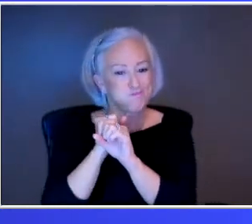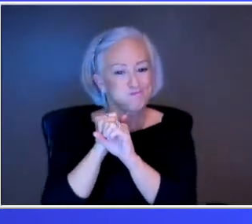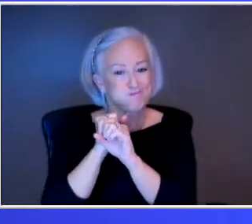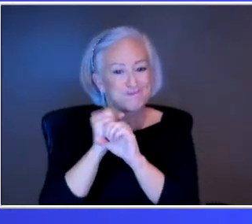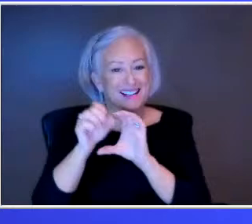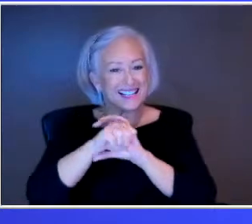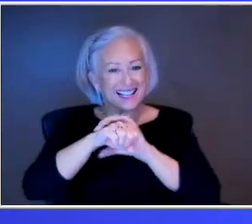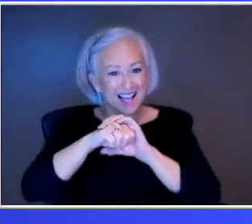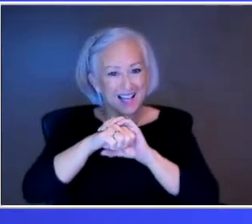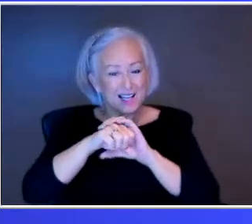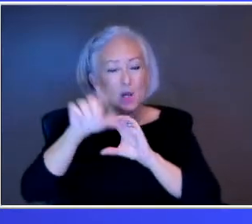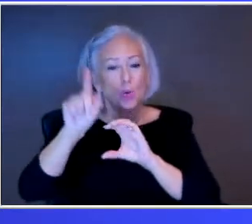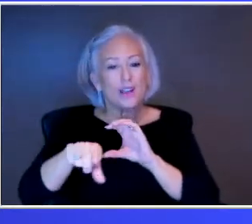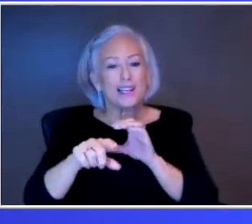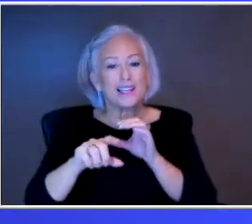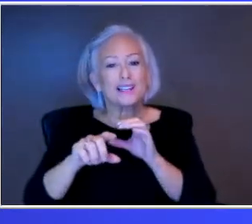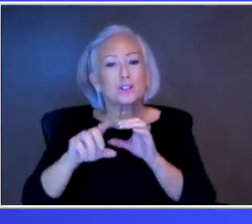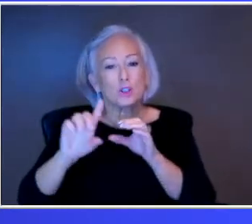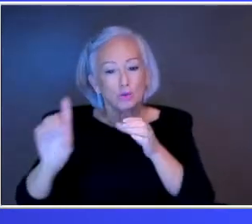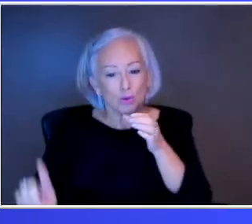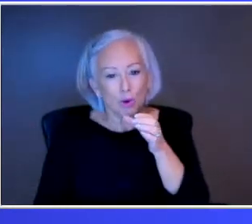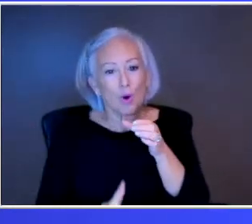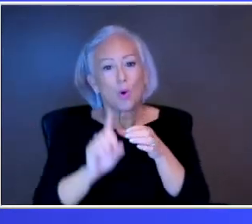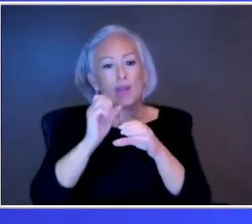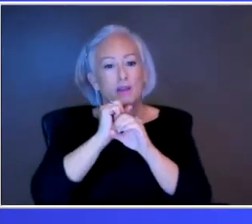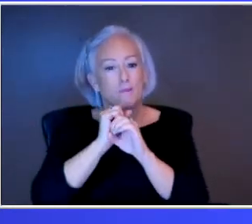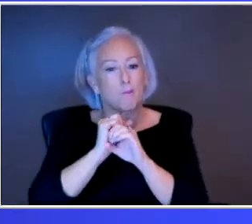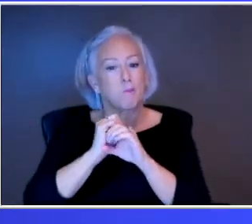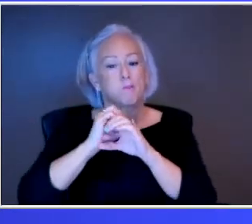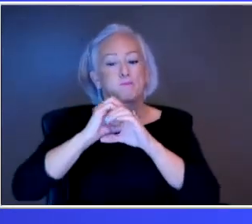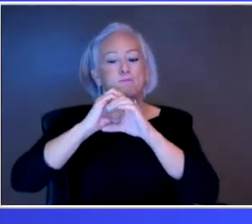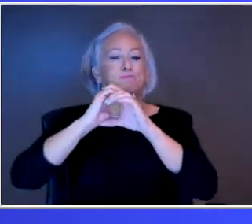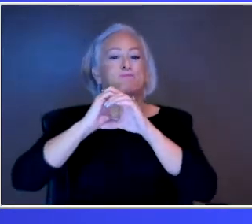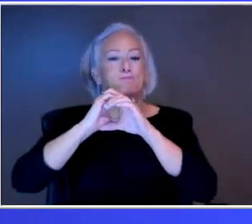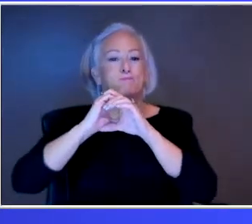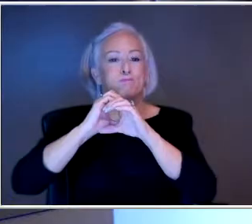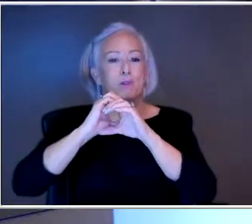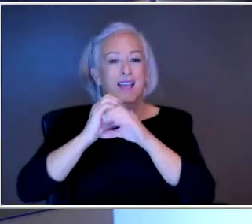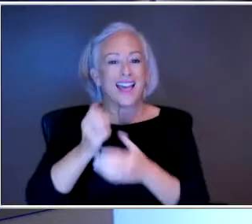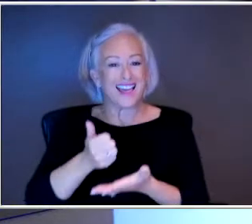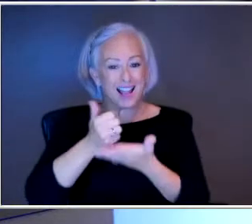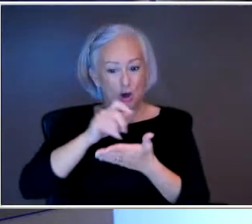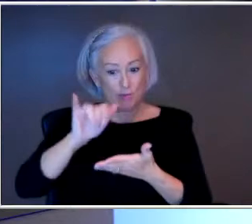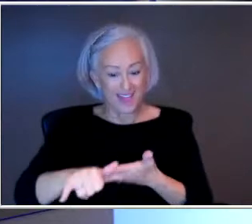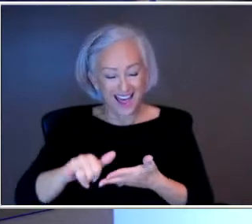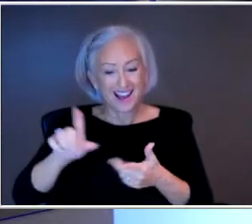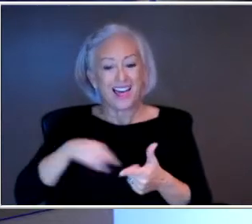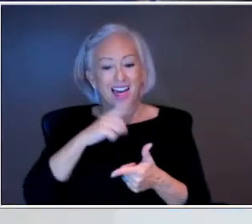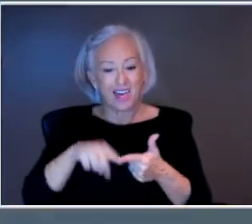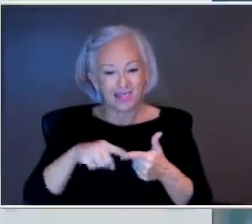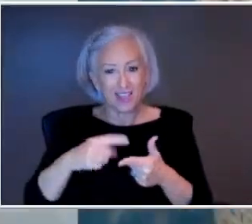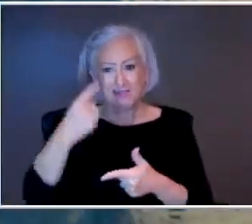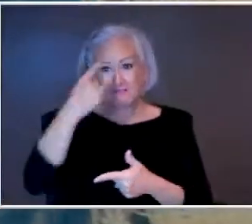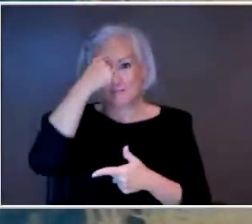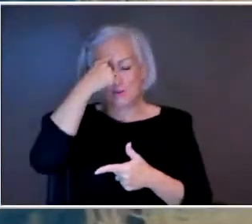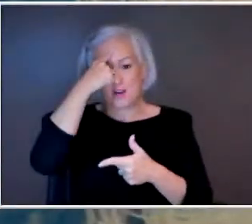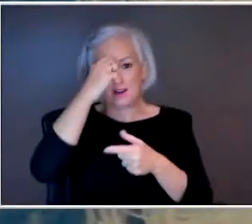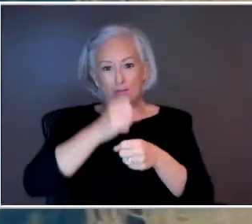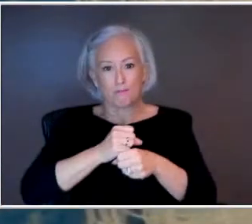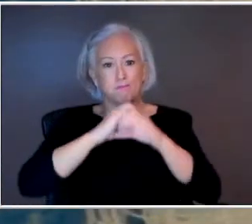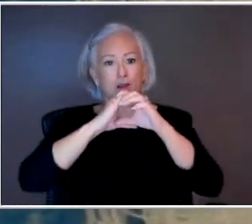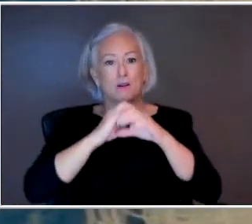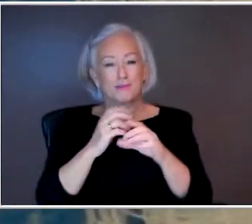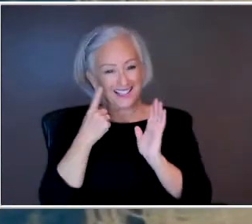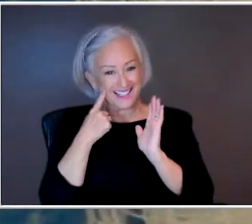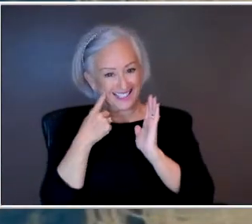blood vessel in the brain where the obstruction was. So we had to fix two sites in a timely manner. All right, let's show it again, because this is the picture of the